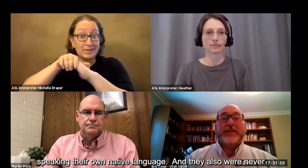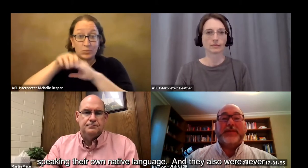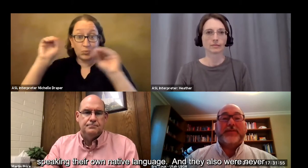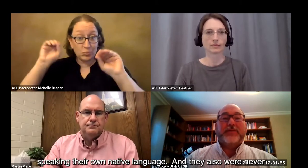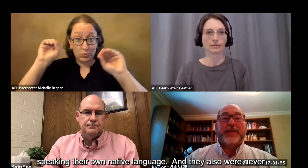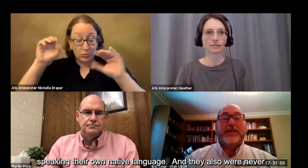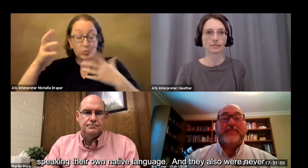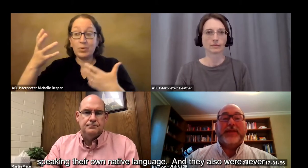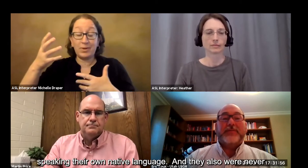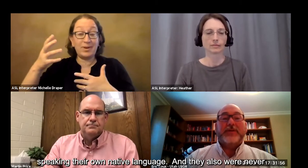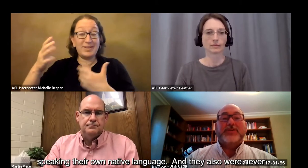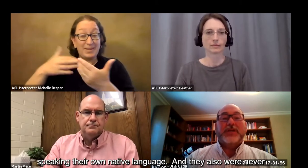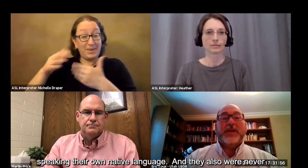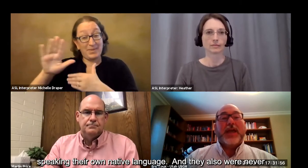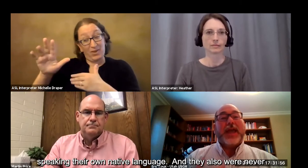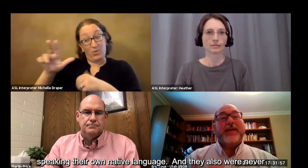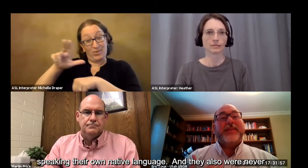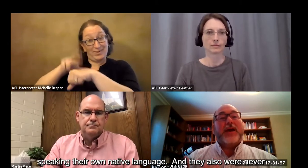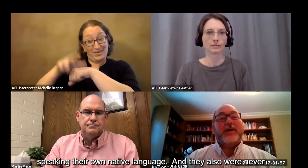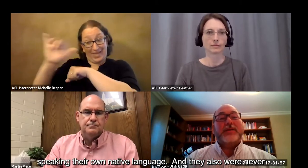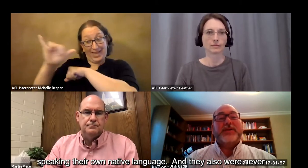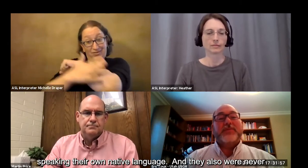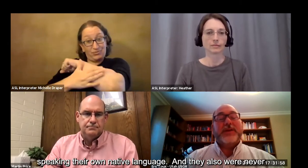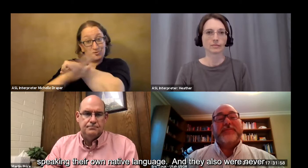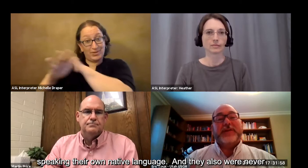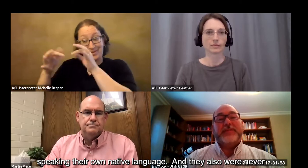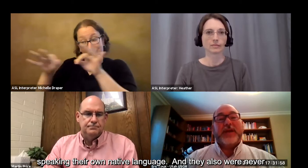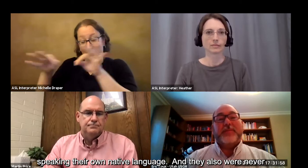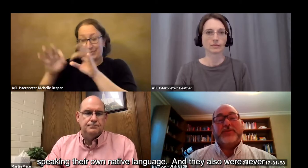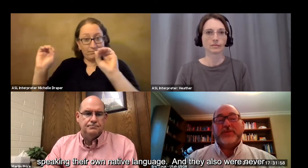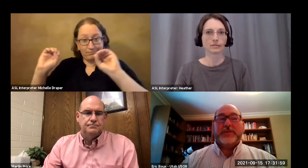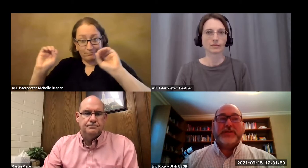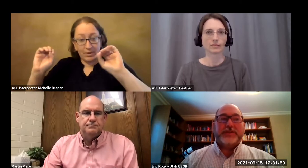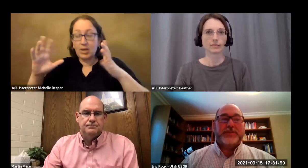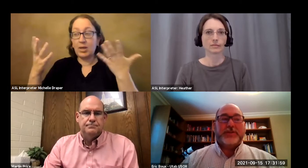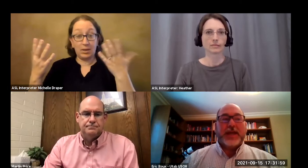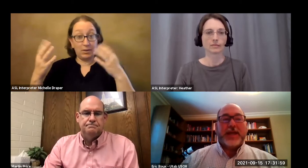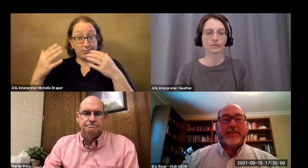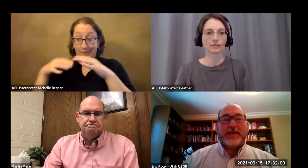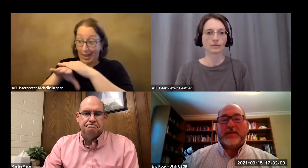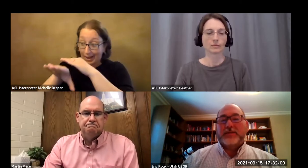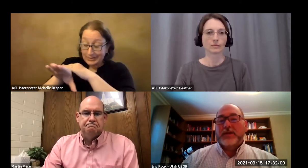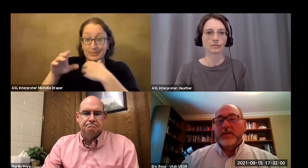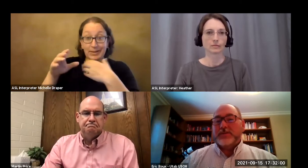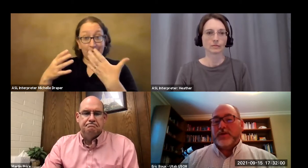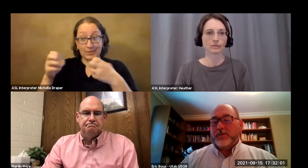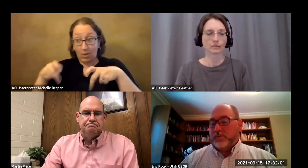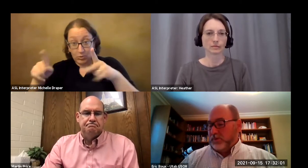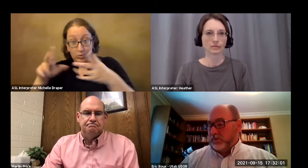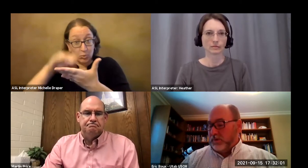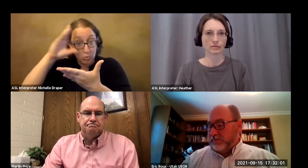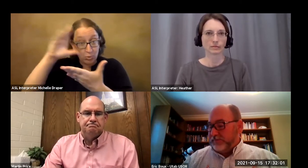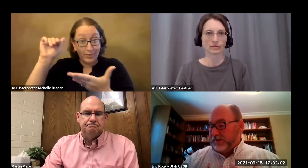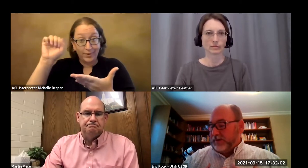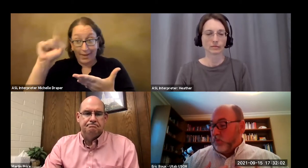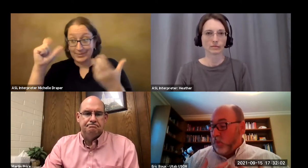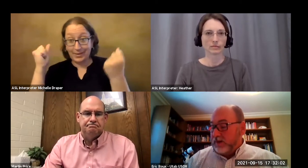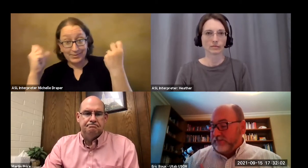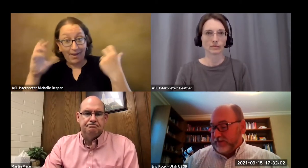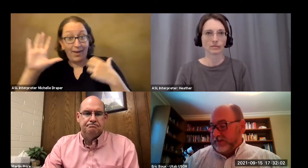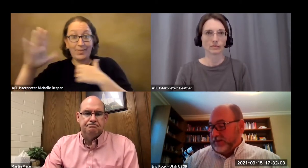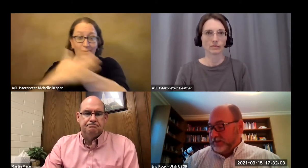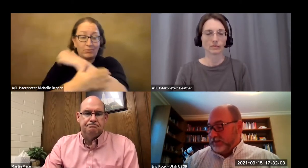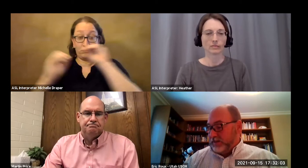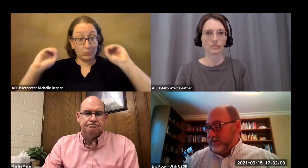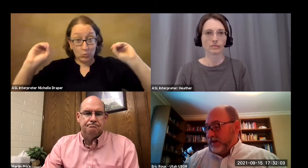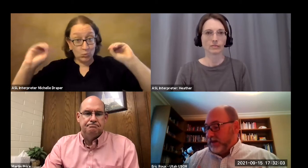not speaking their own native language, and they also were never given the opportunity to learn ASL. So one of